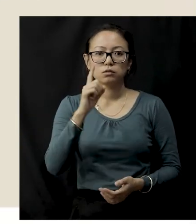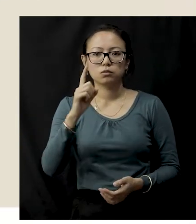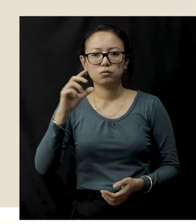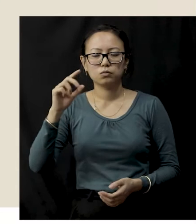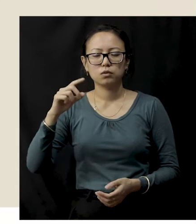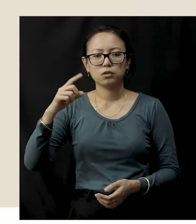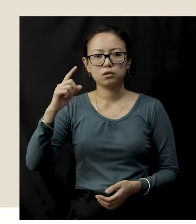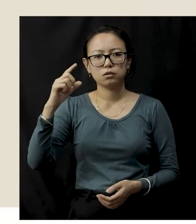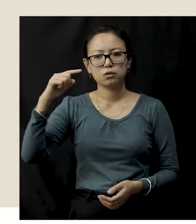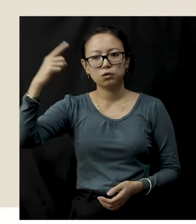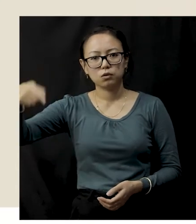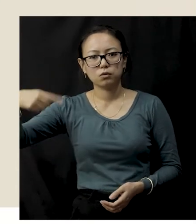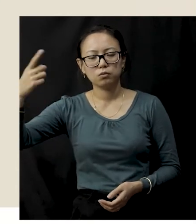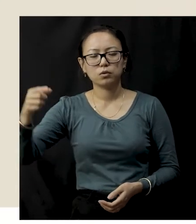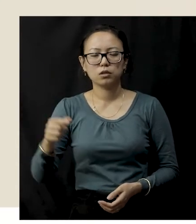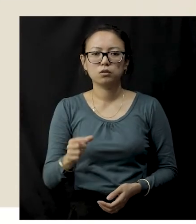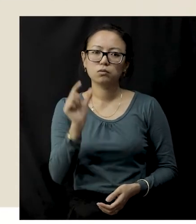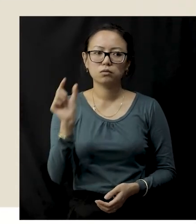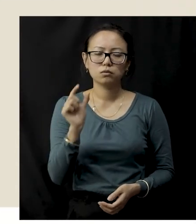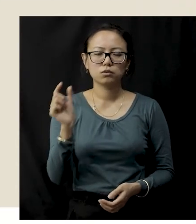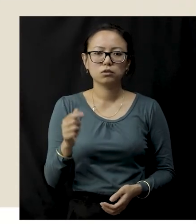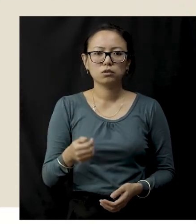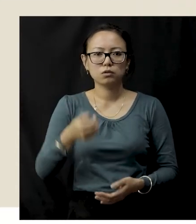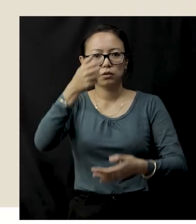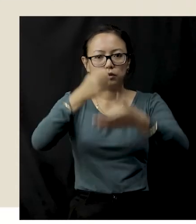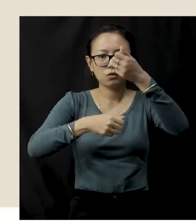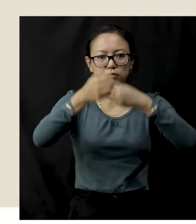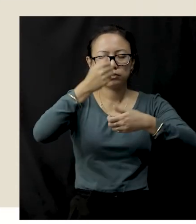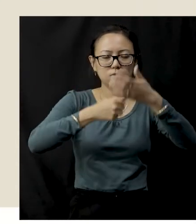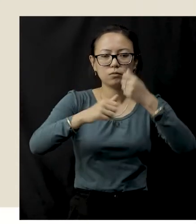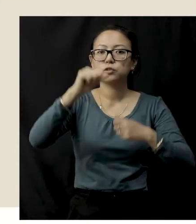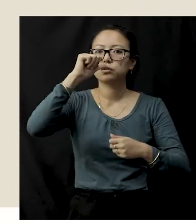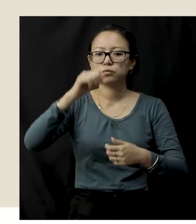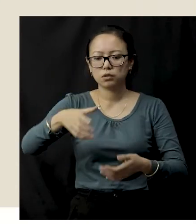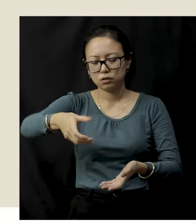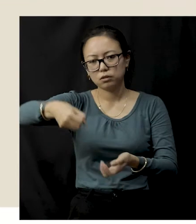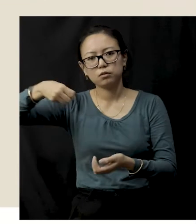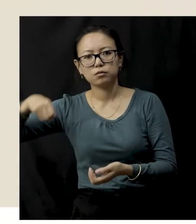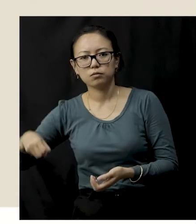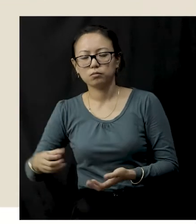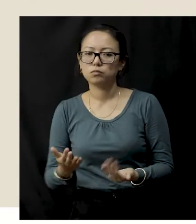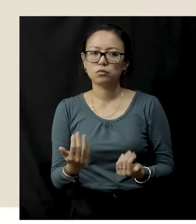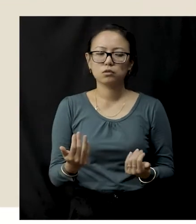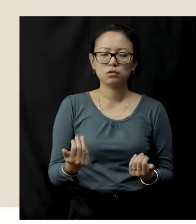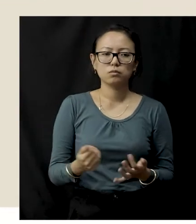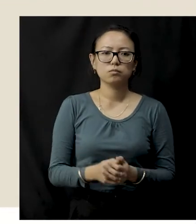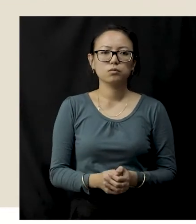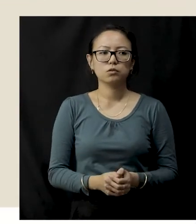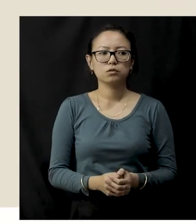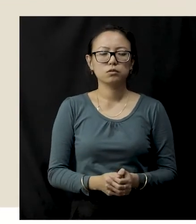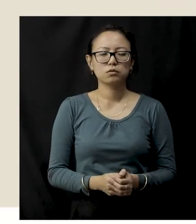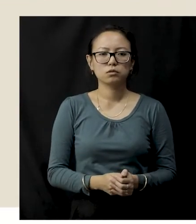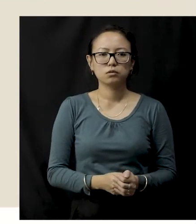and there is a rope. So while pulling, you can make a difference, okay? If you try pulling a water from a well where there